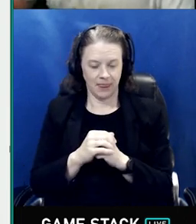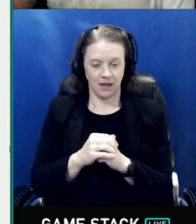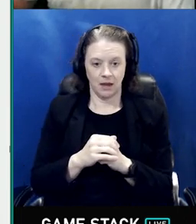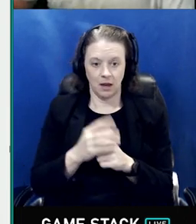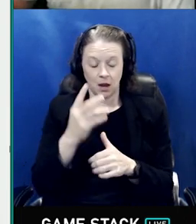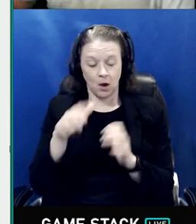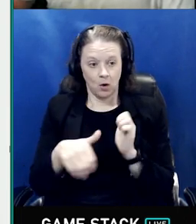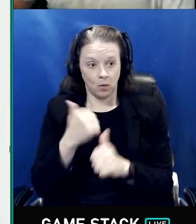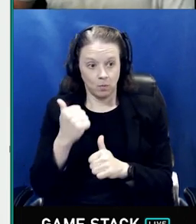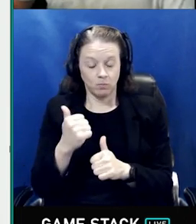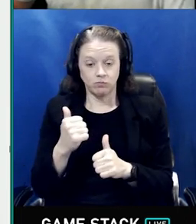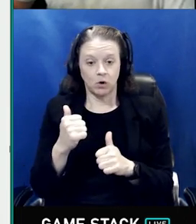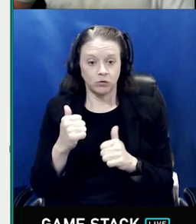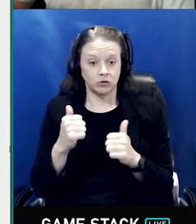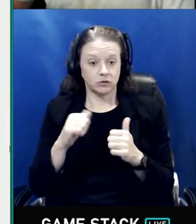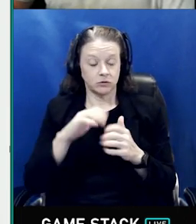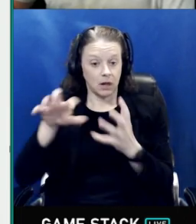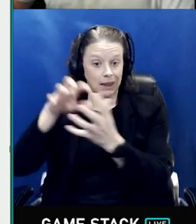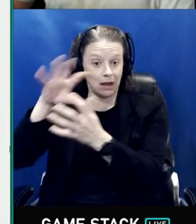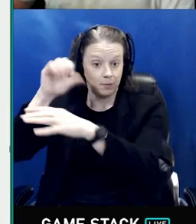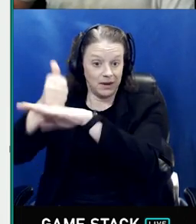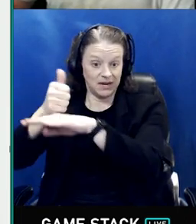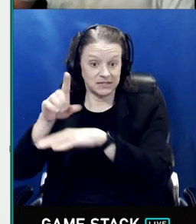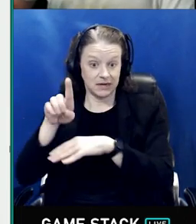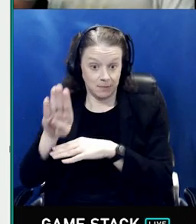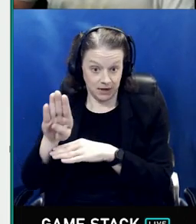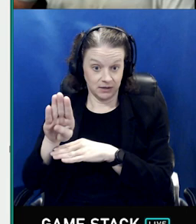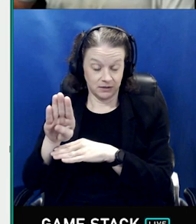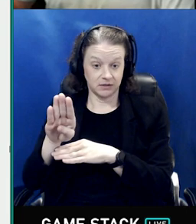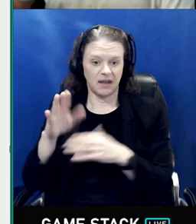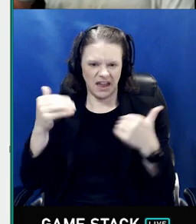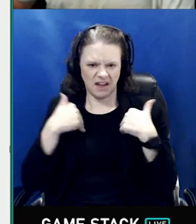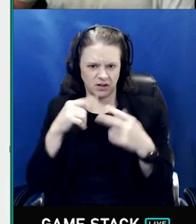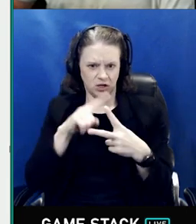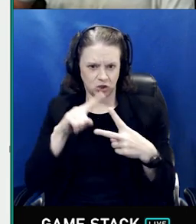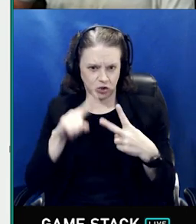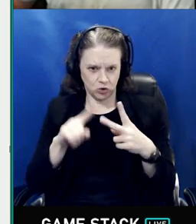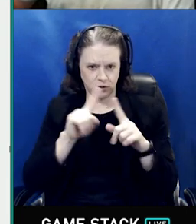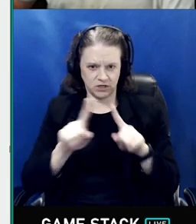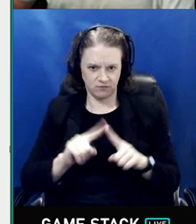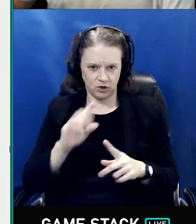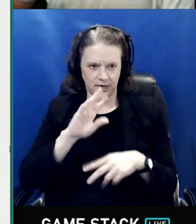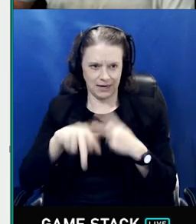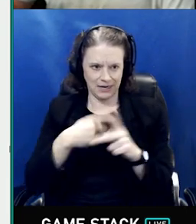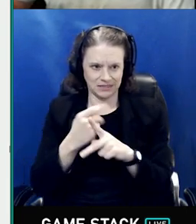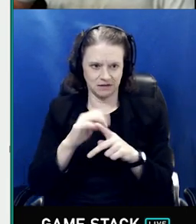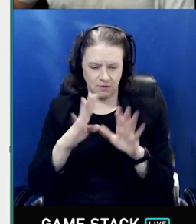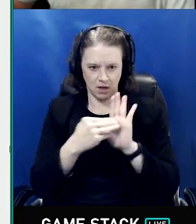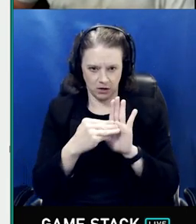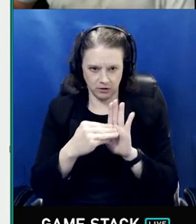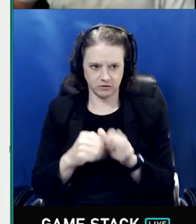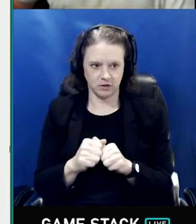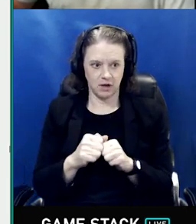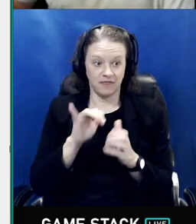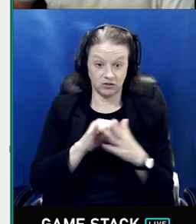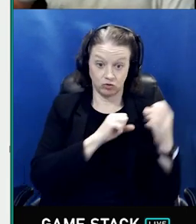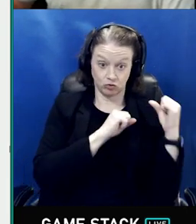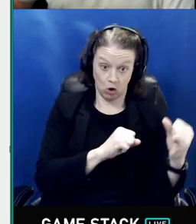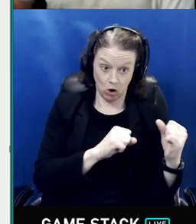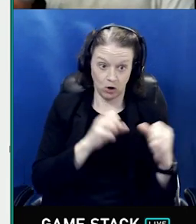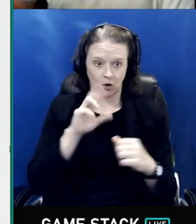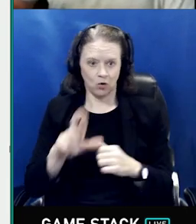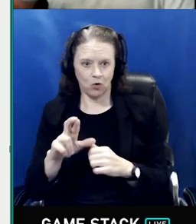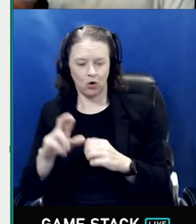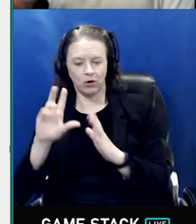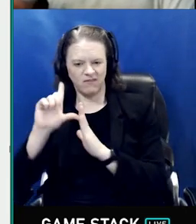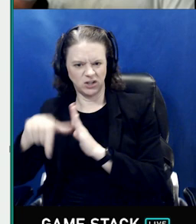consistency models to choose from. You get strong and eventual. Cosmos has five consistency levels that provide a higher level of choice